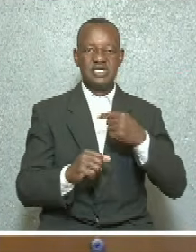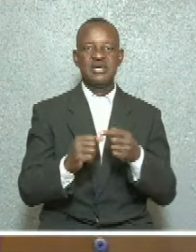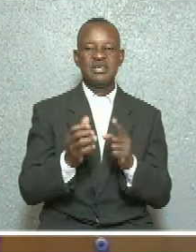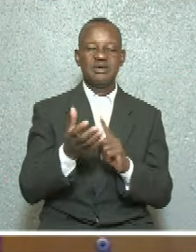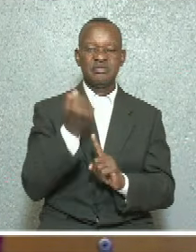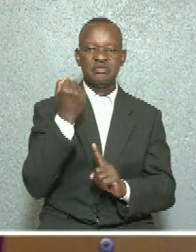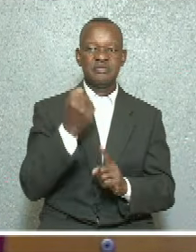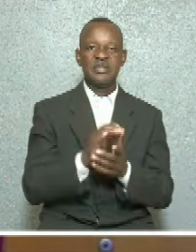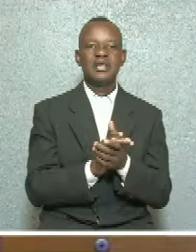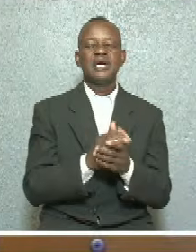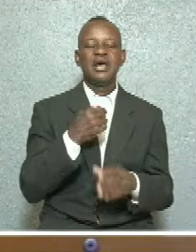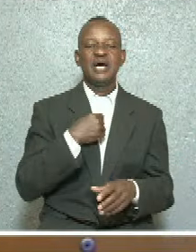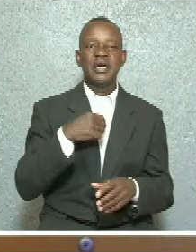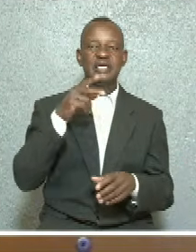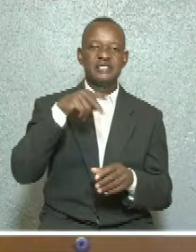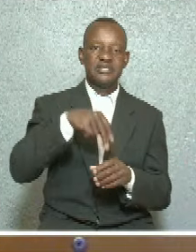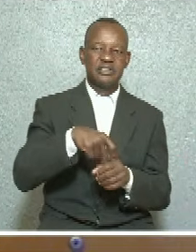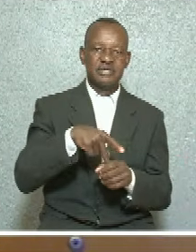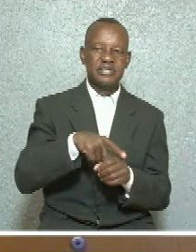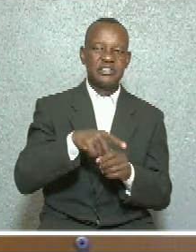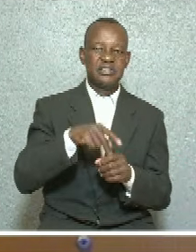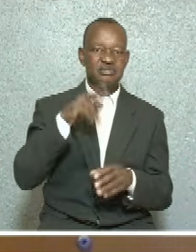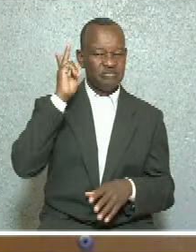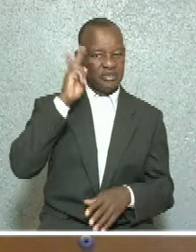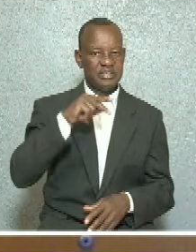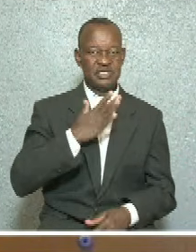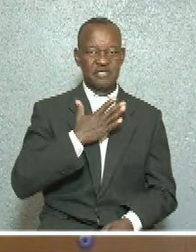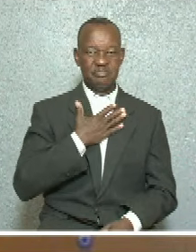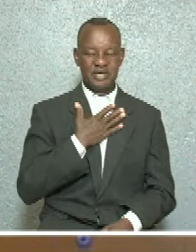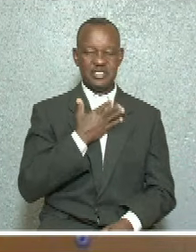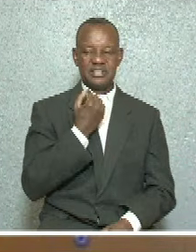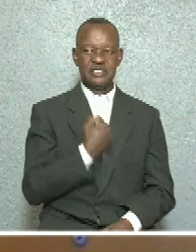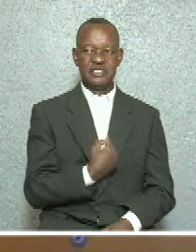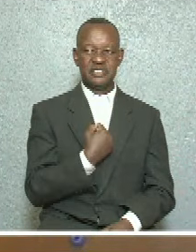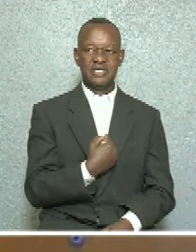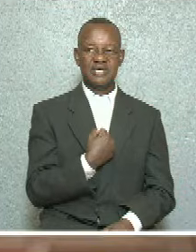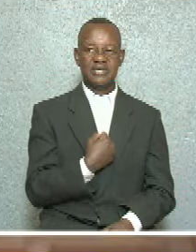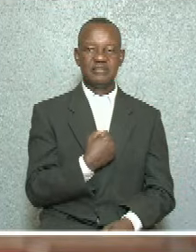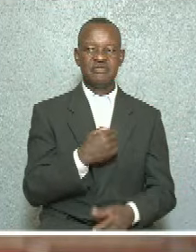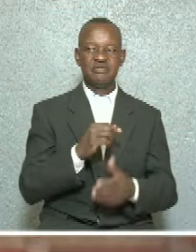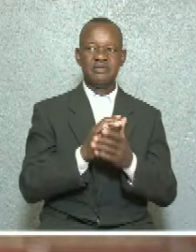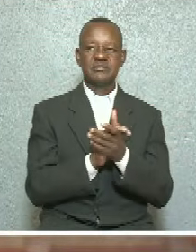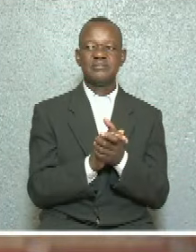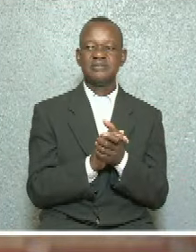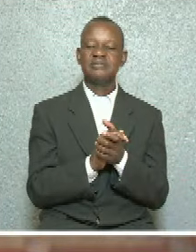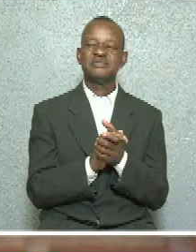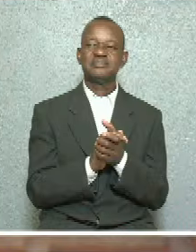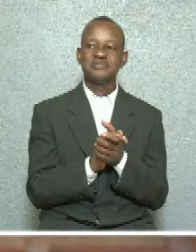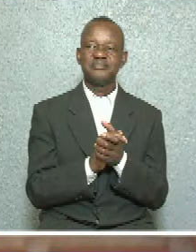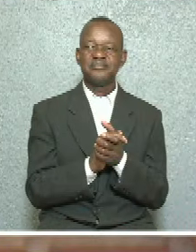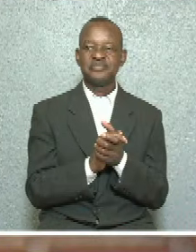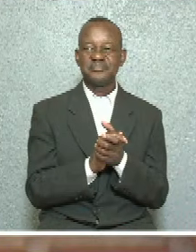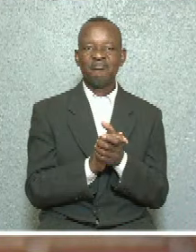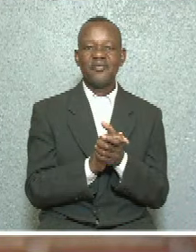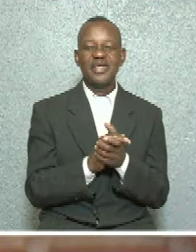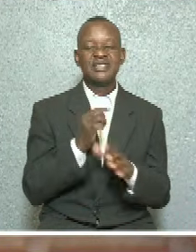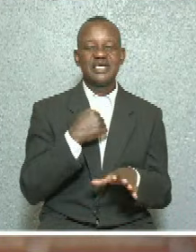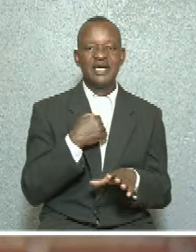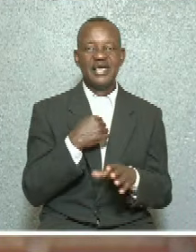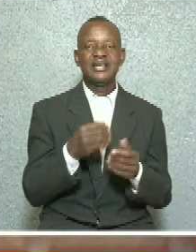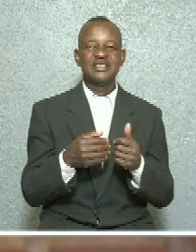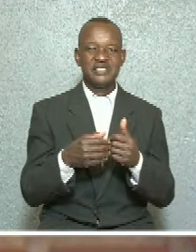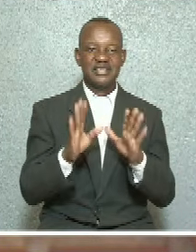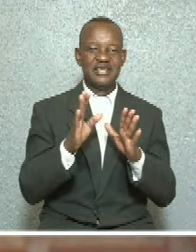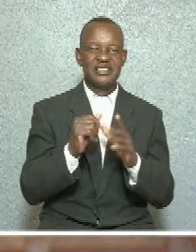on my own. I, of course, was, I would say, policy adjacent when I was around your age. I